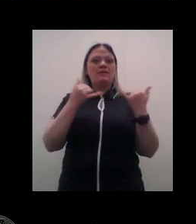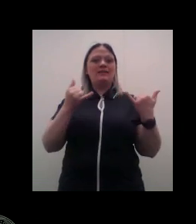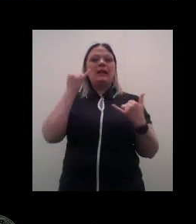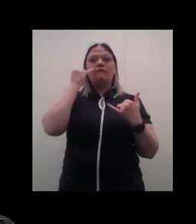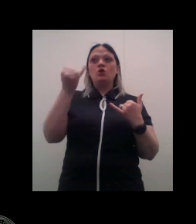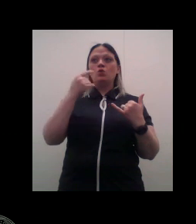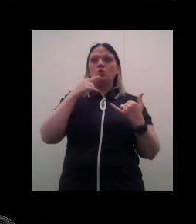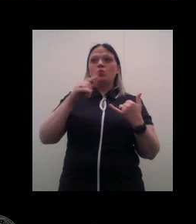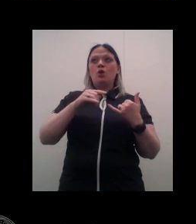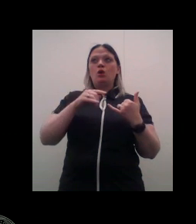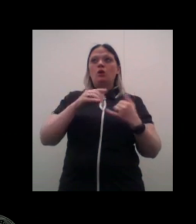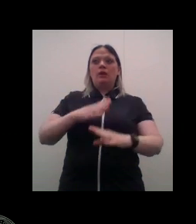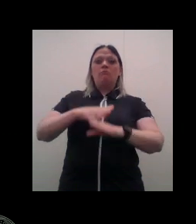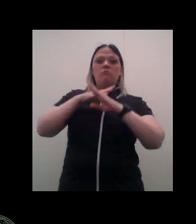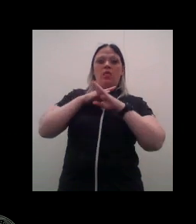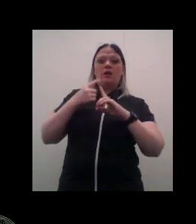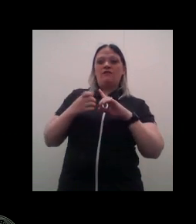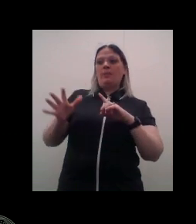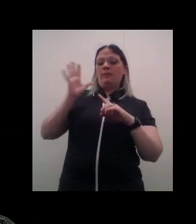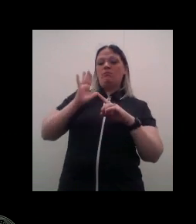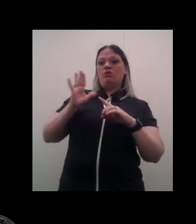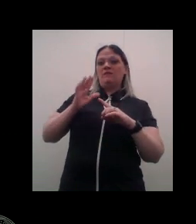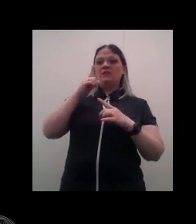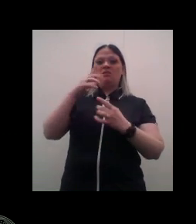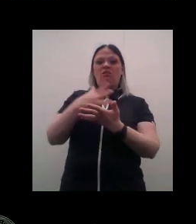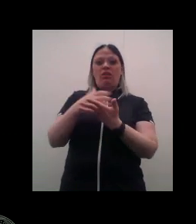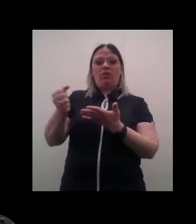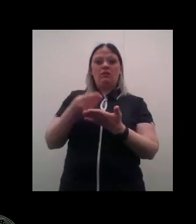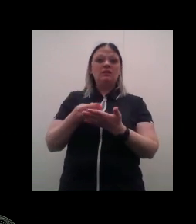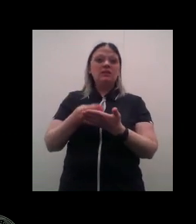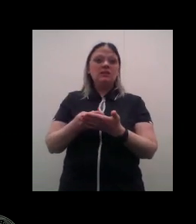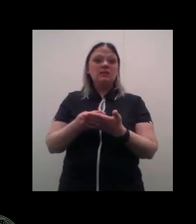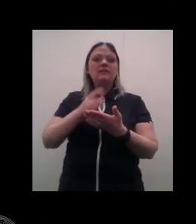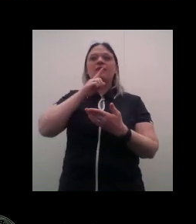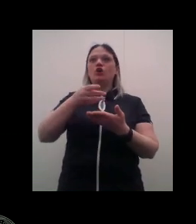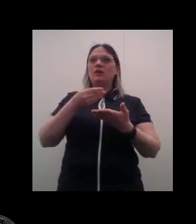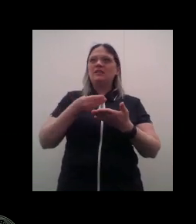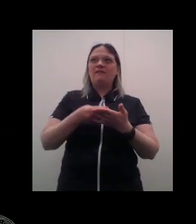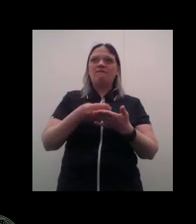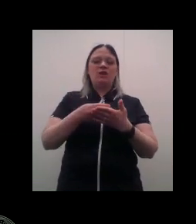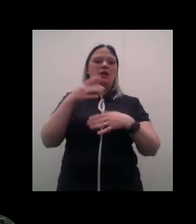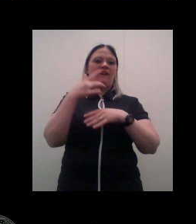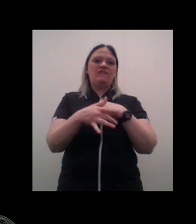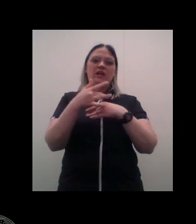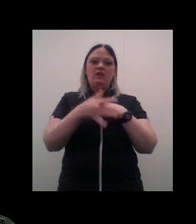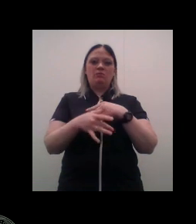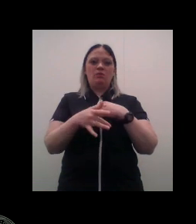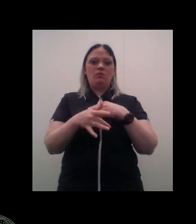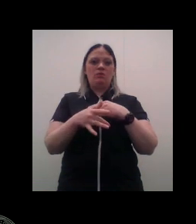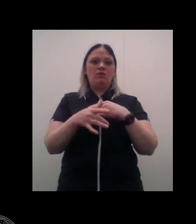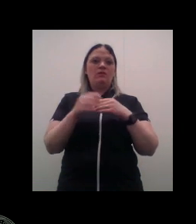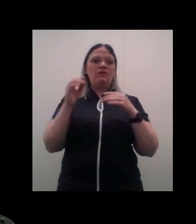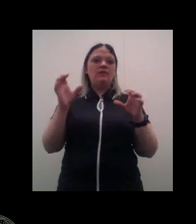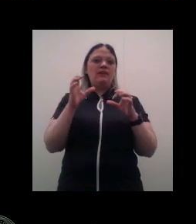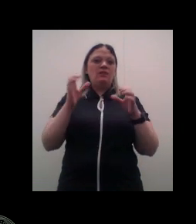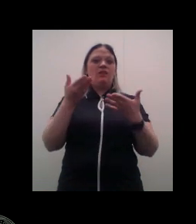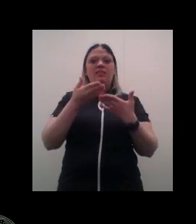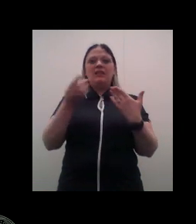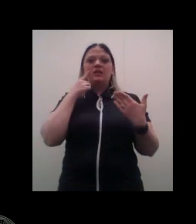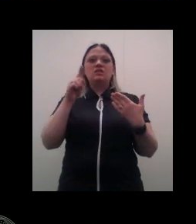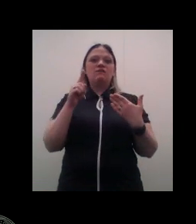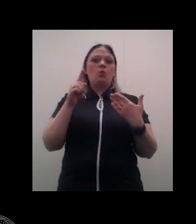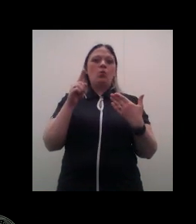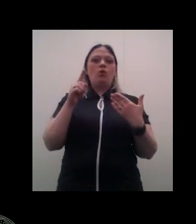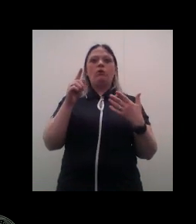from the previous CARE Act funding because they ran out of cash, there is funding that's available. They've done carve-outs for small banks,